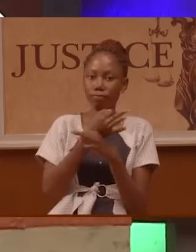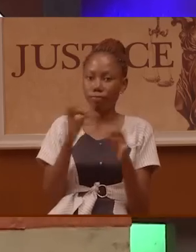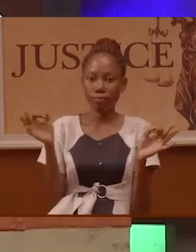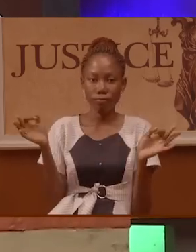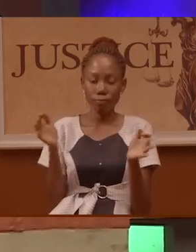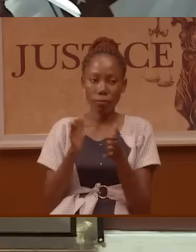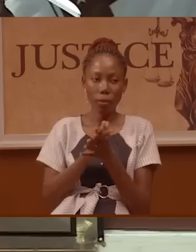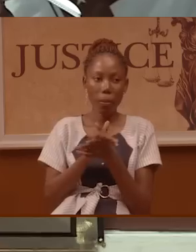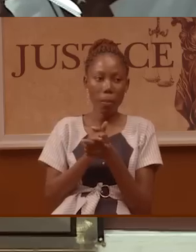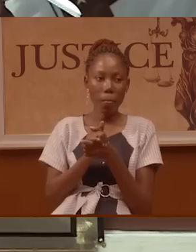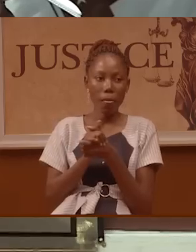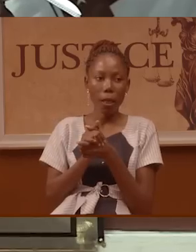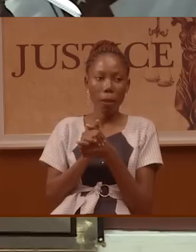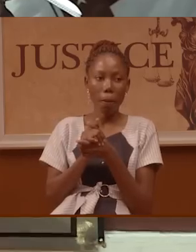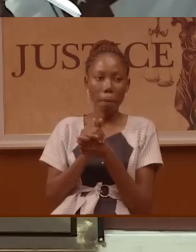Then,